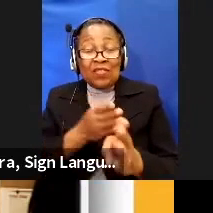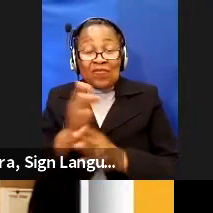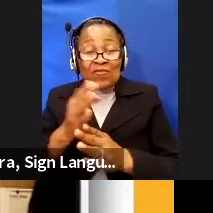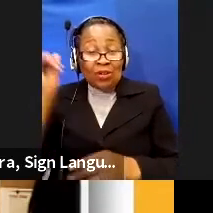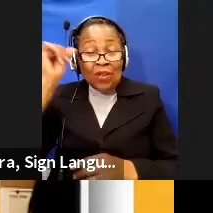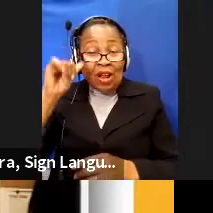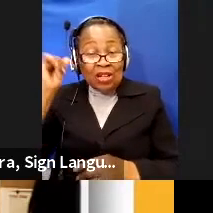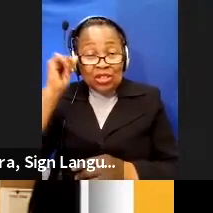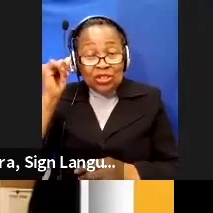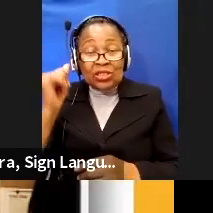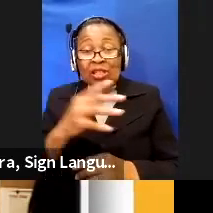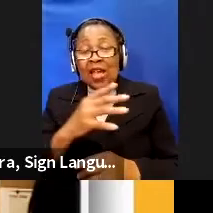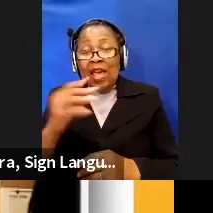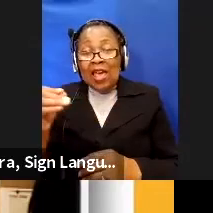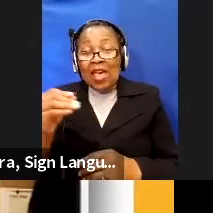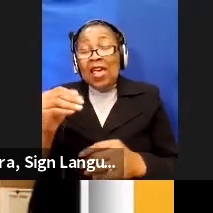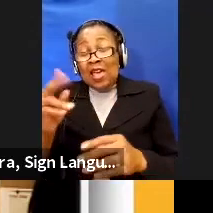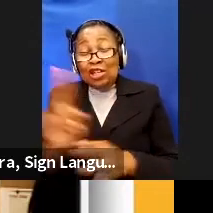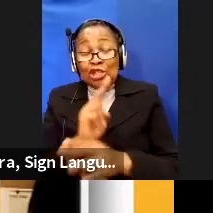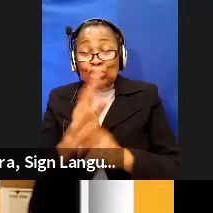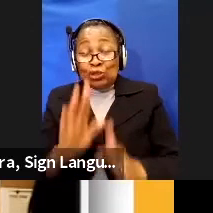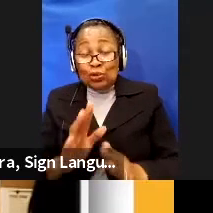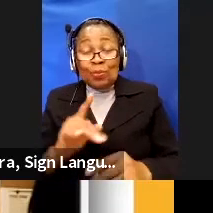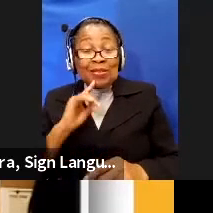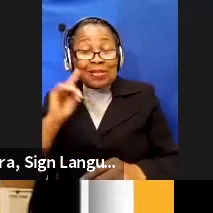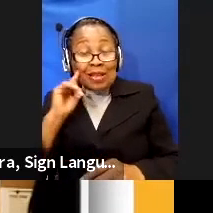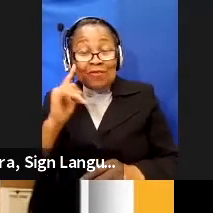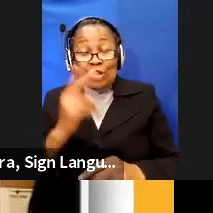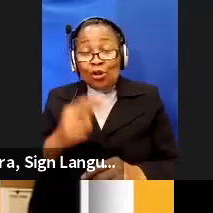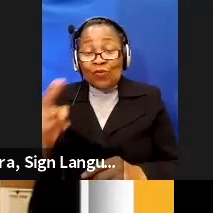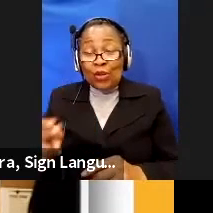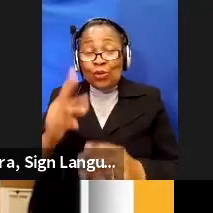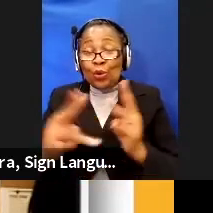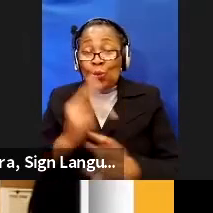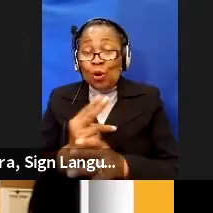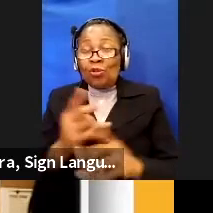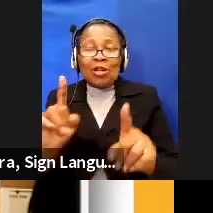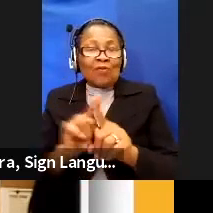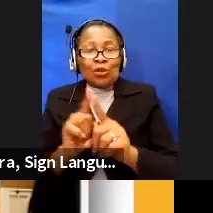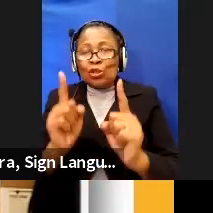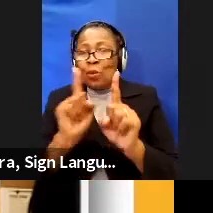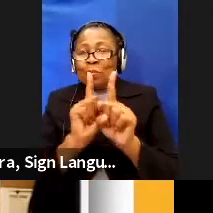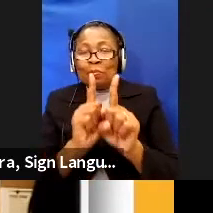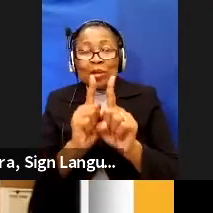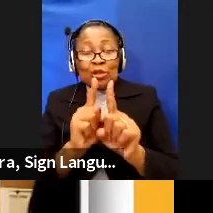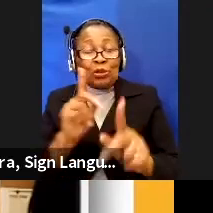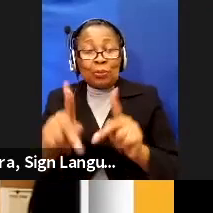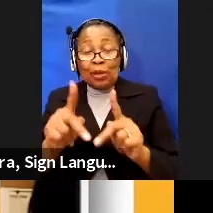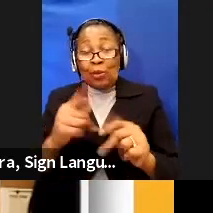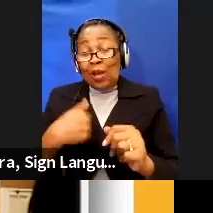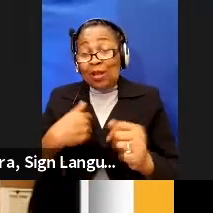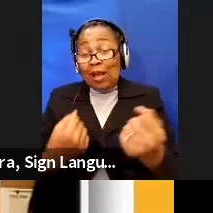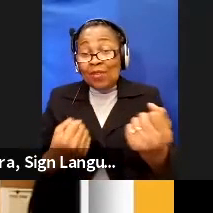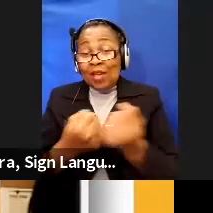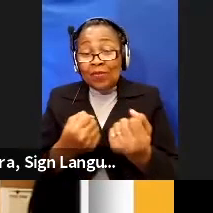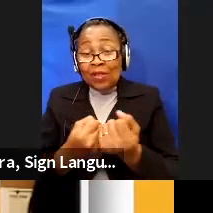deaf and hard of hearing world, I've also mentored many people, and I've been an advocate. And, you